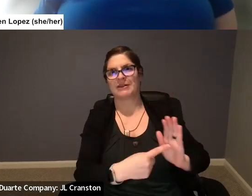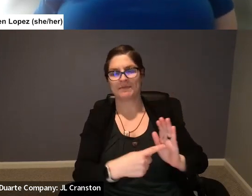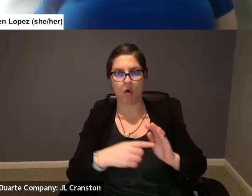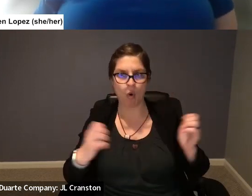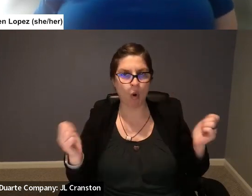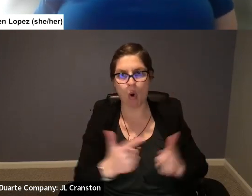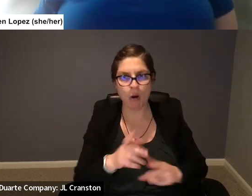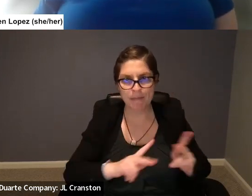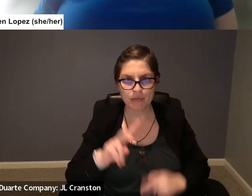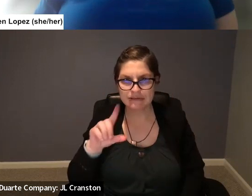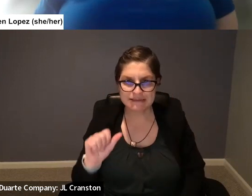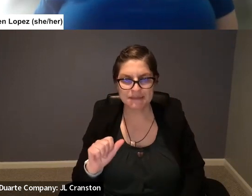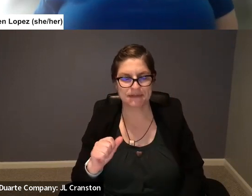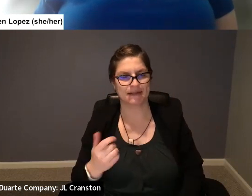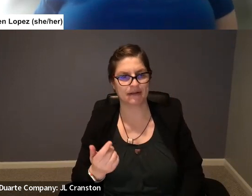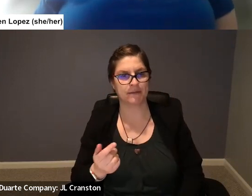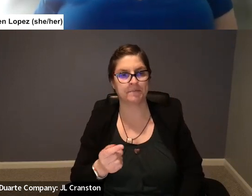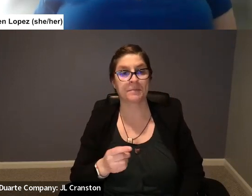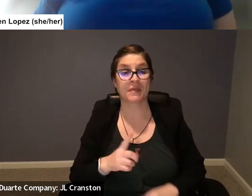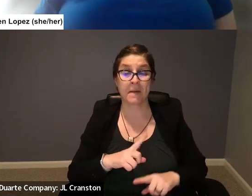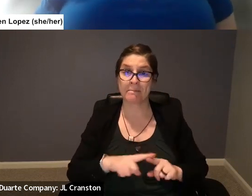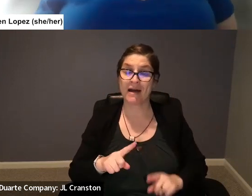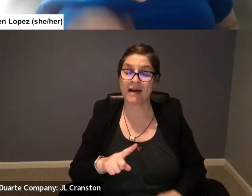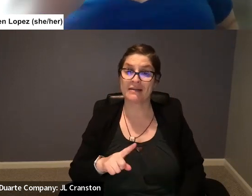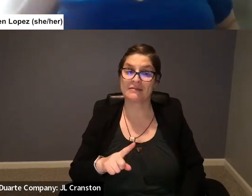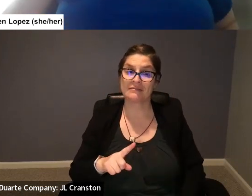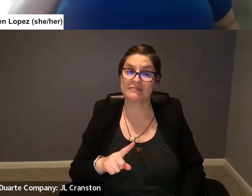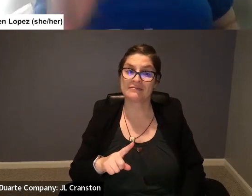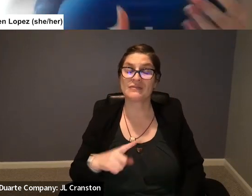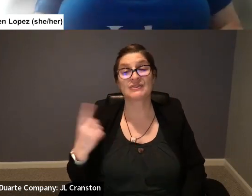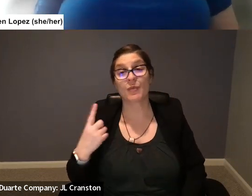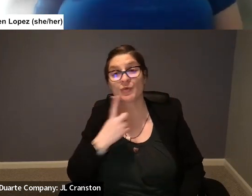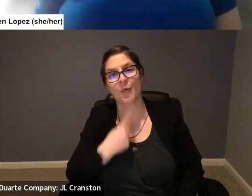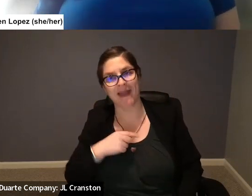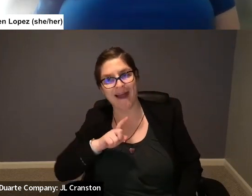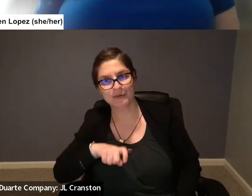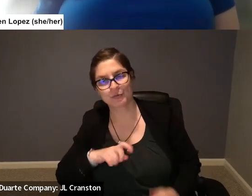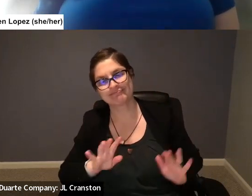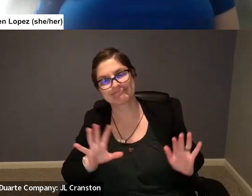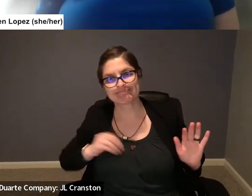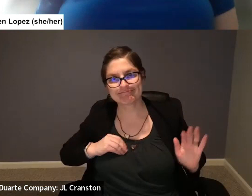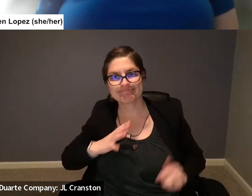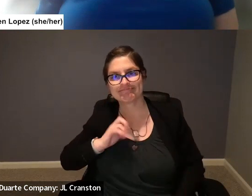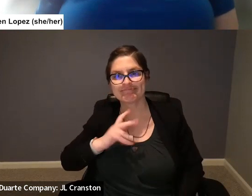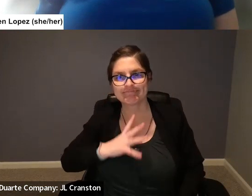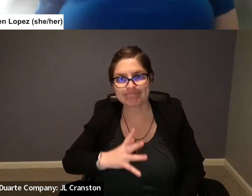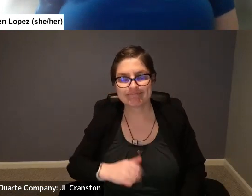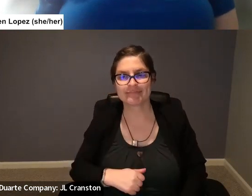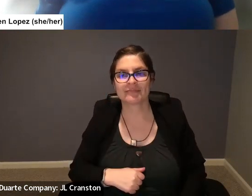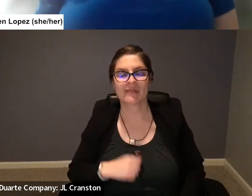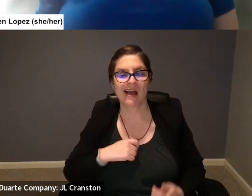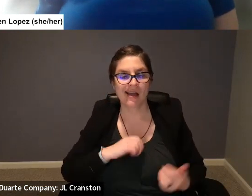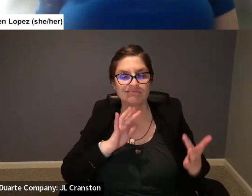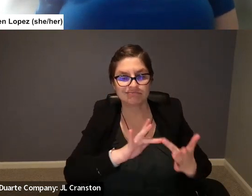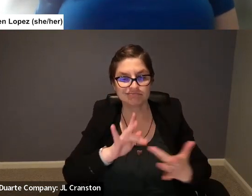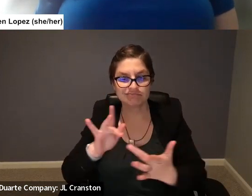but I was compelled, was told, lovingly told to. So I did, and I reached out to a lot of